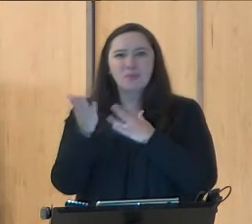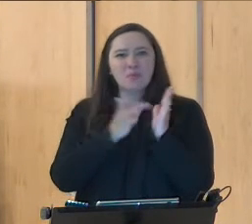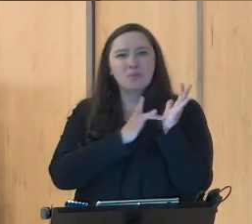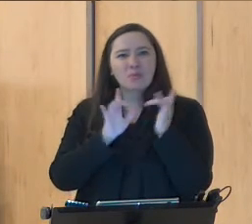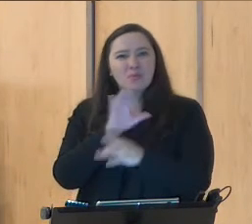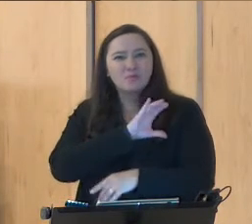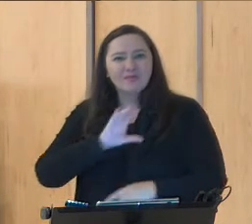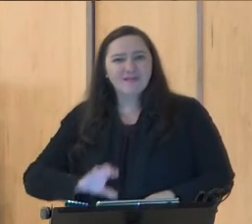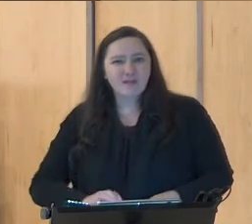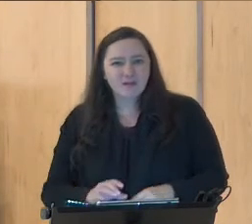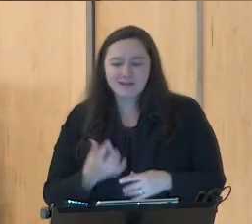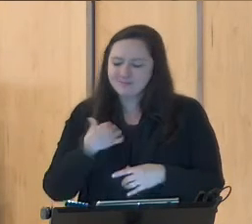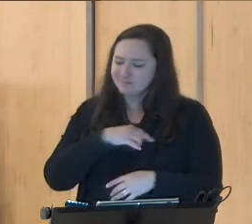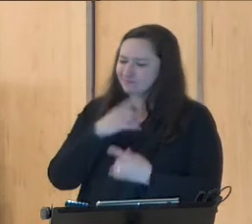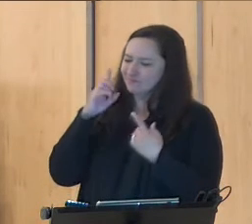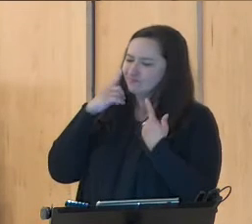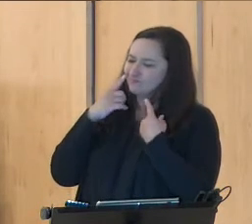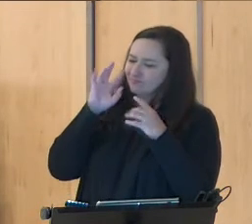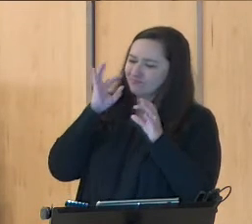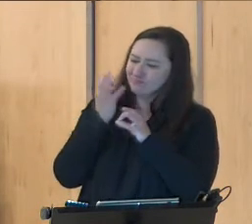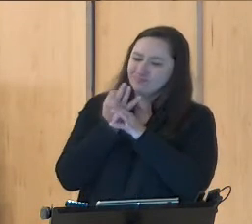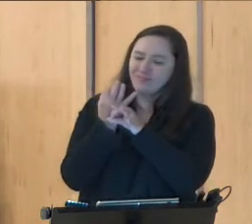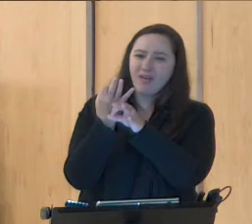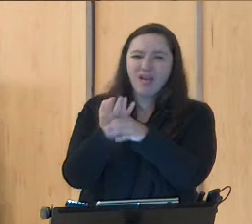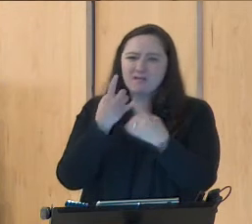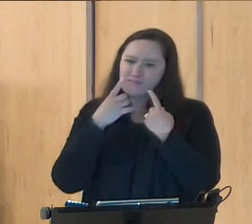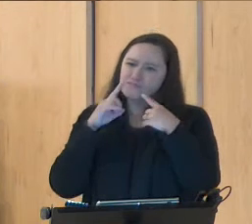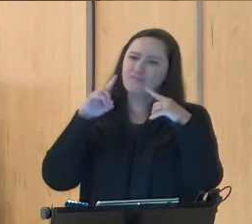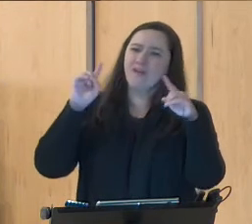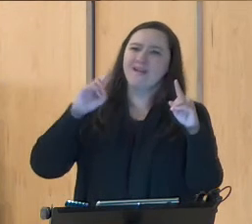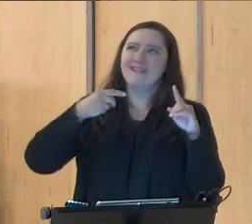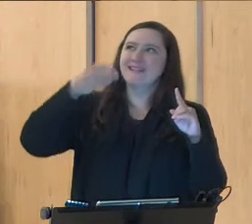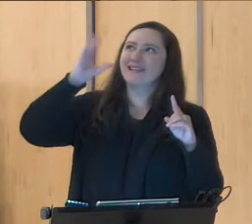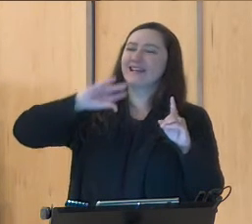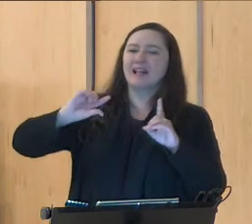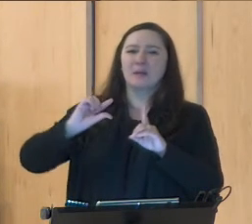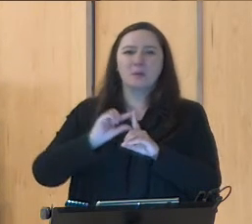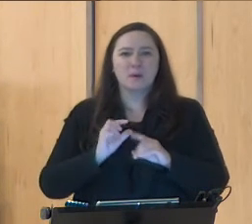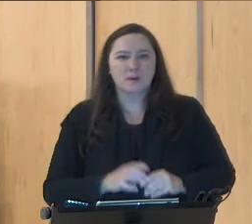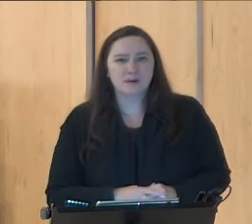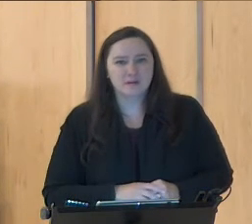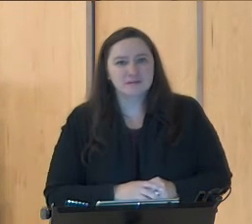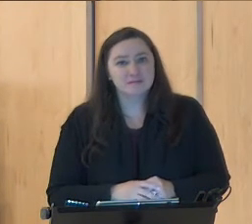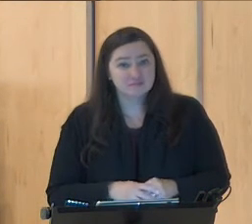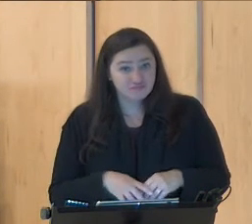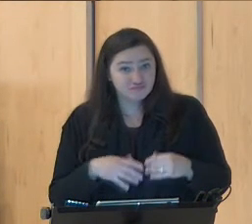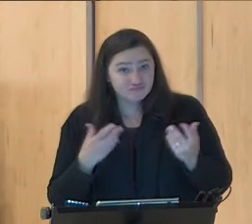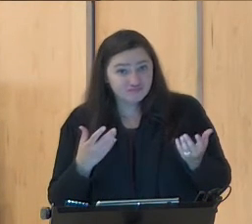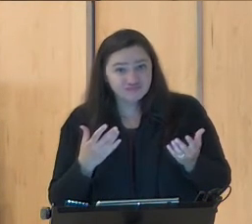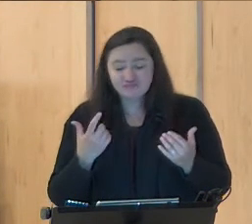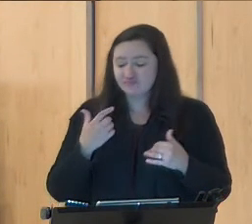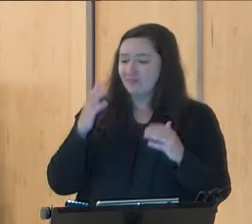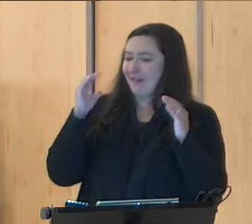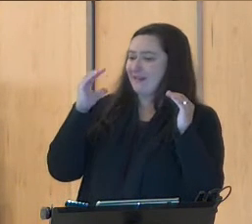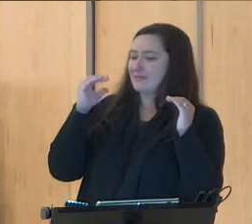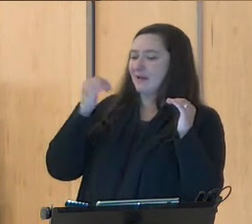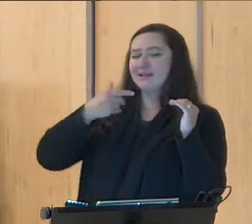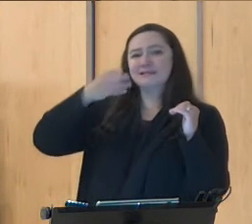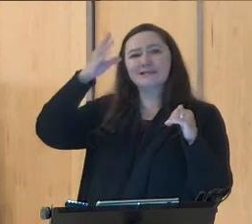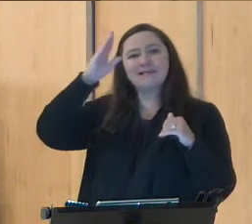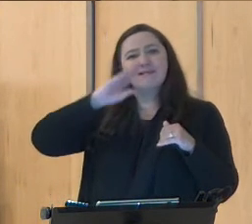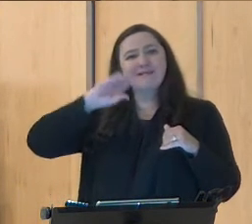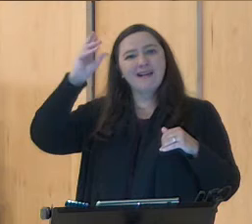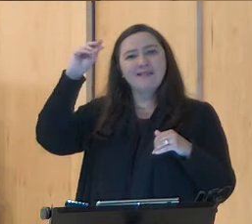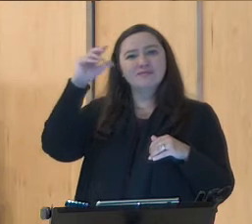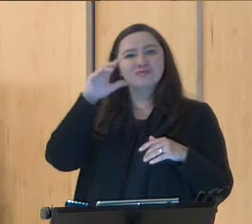are faithful in proclaiming the word of God, we can expect that by the grace of God, there will be those